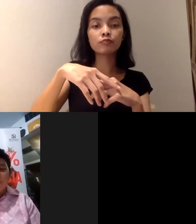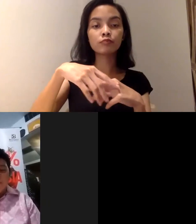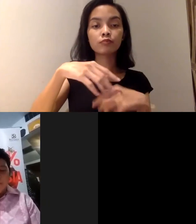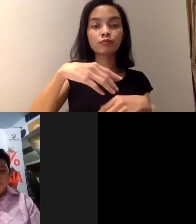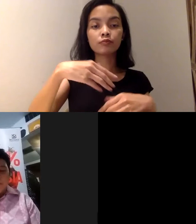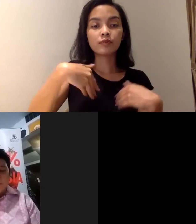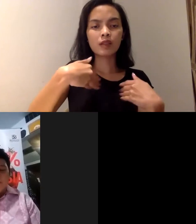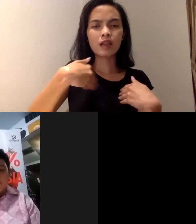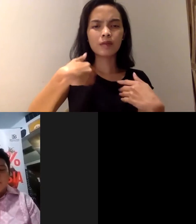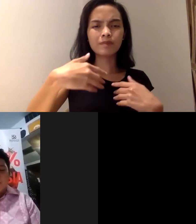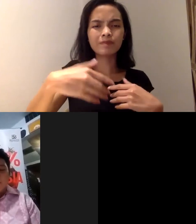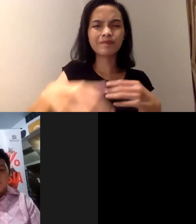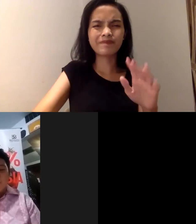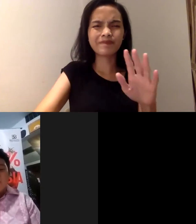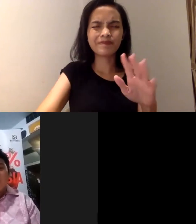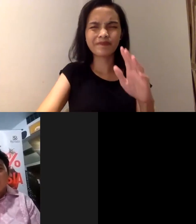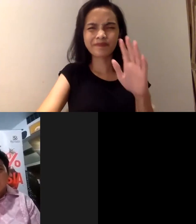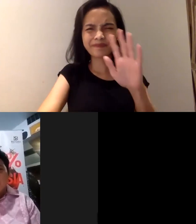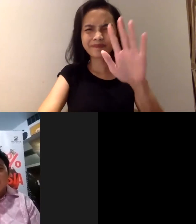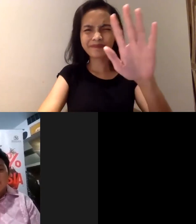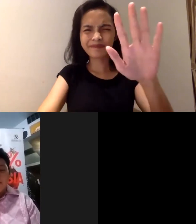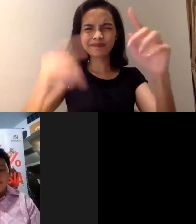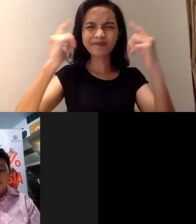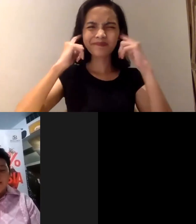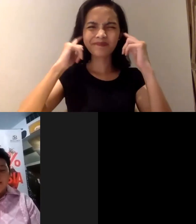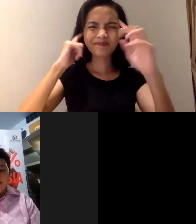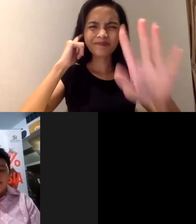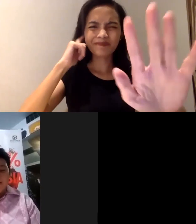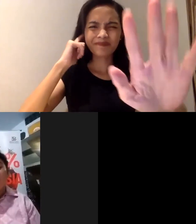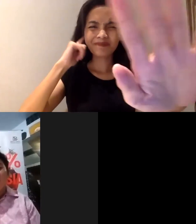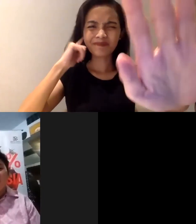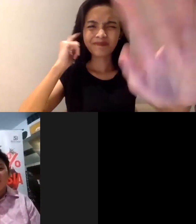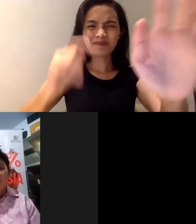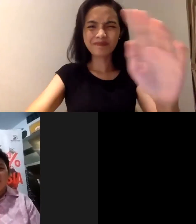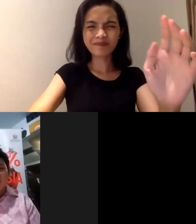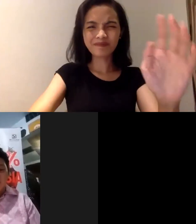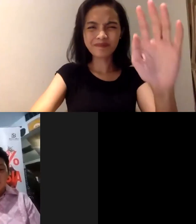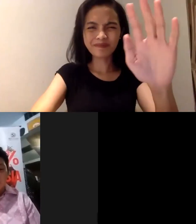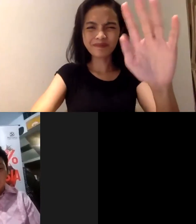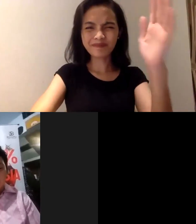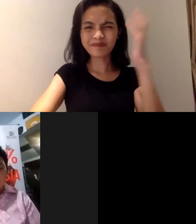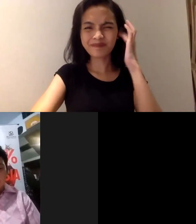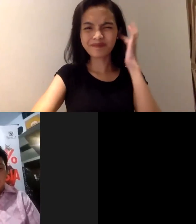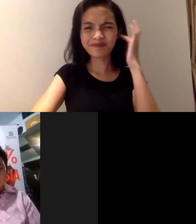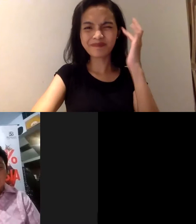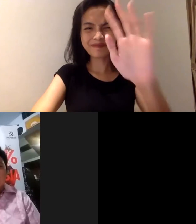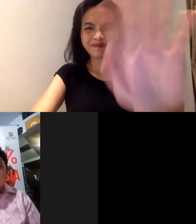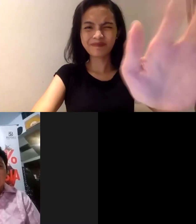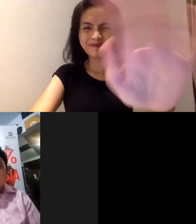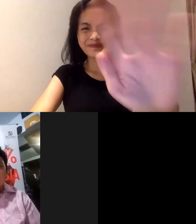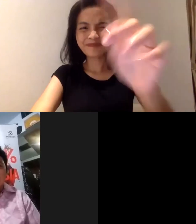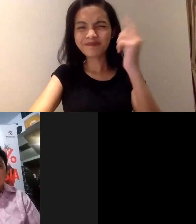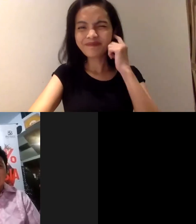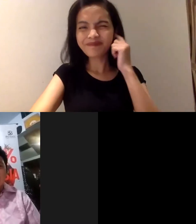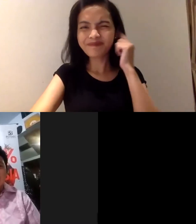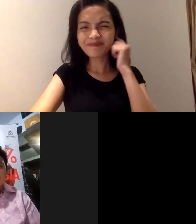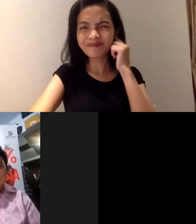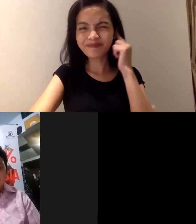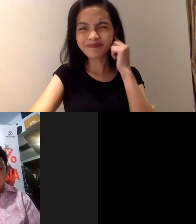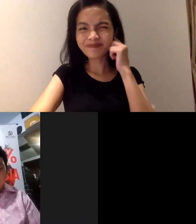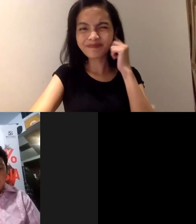for you to be here with us tonight for this discussion about love.